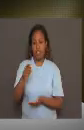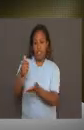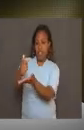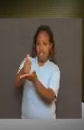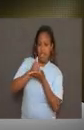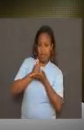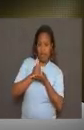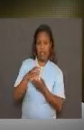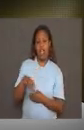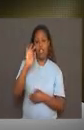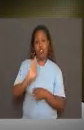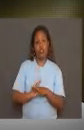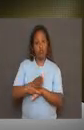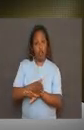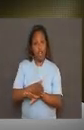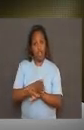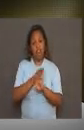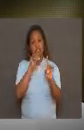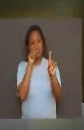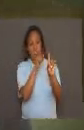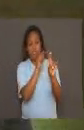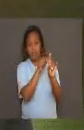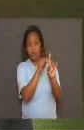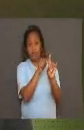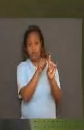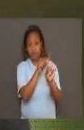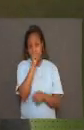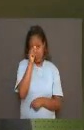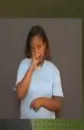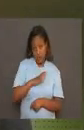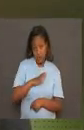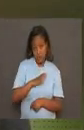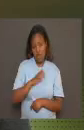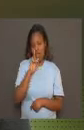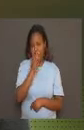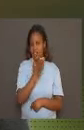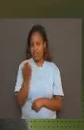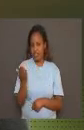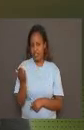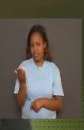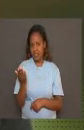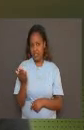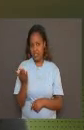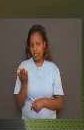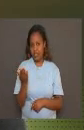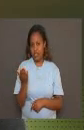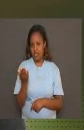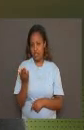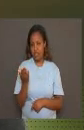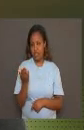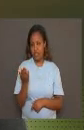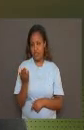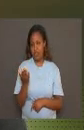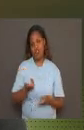help from this person, something happens in